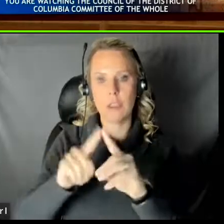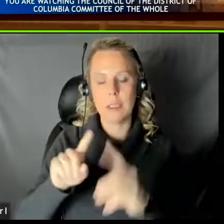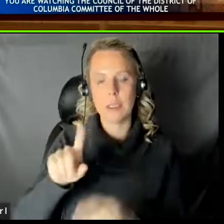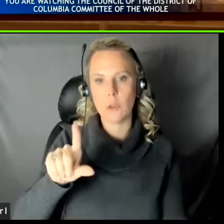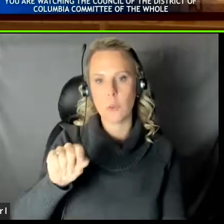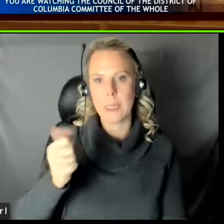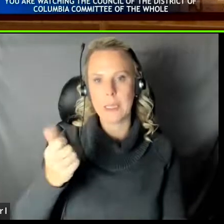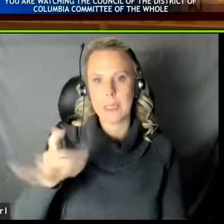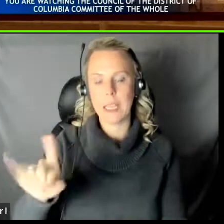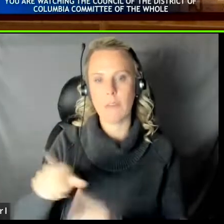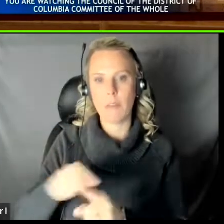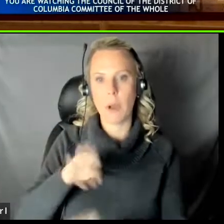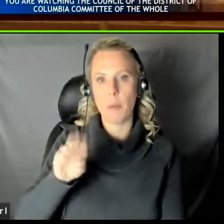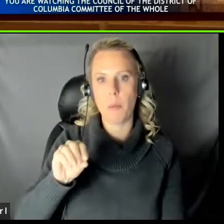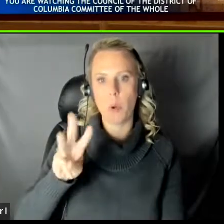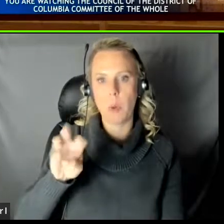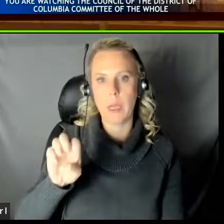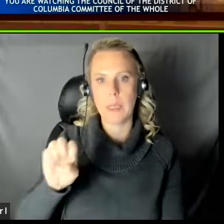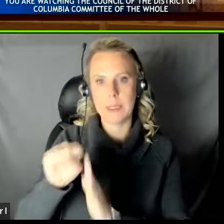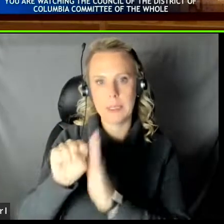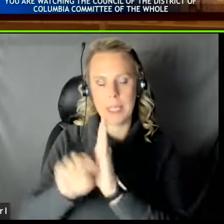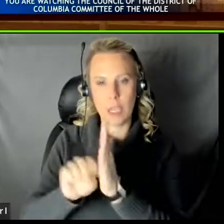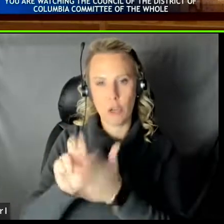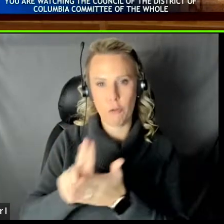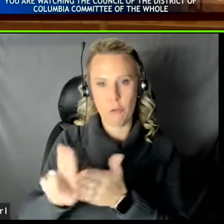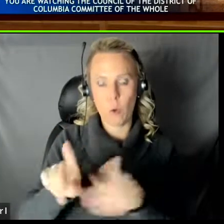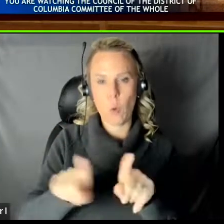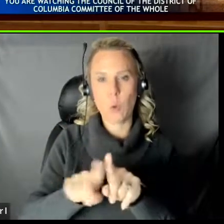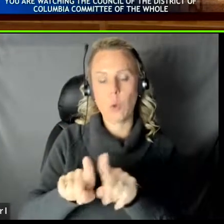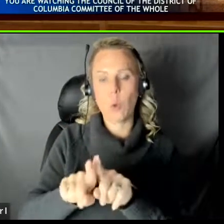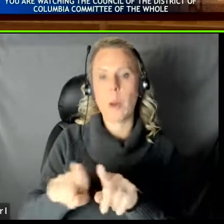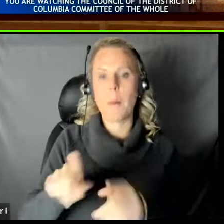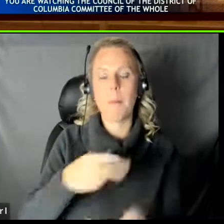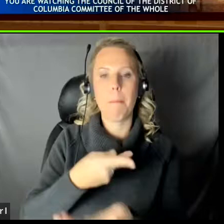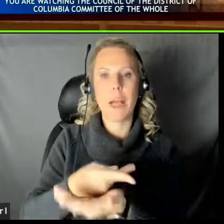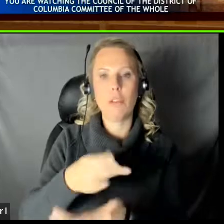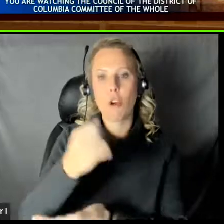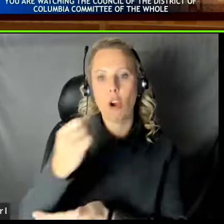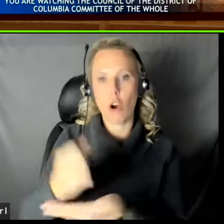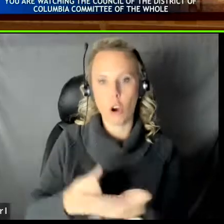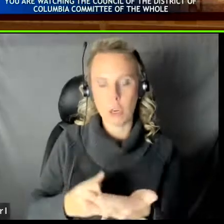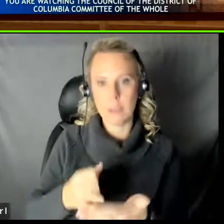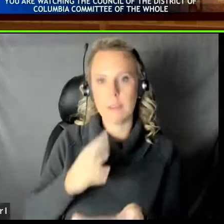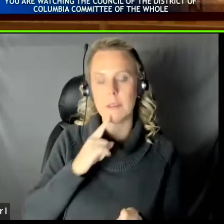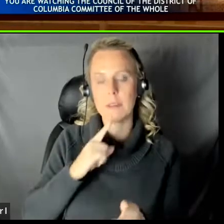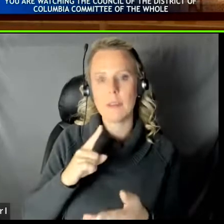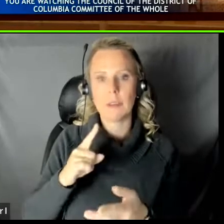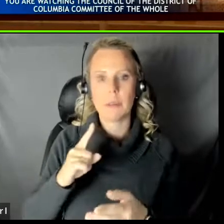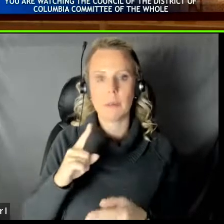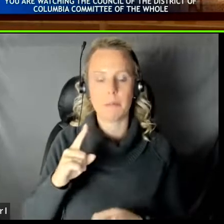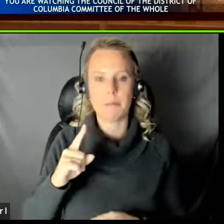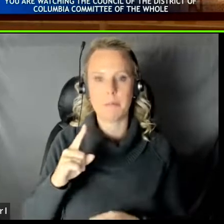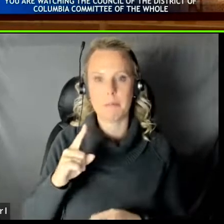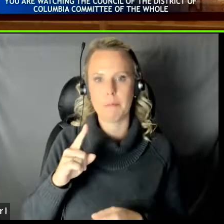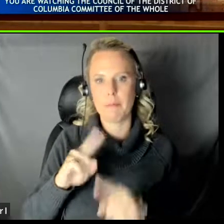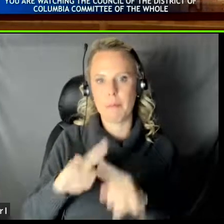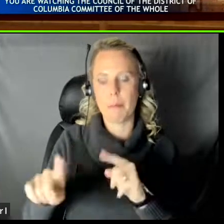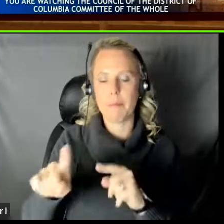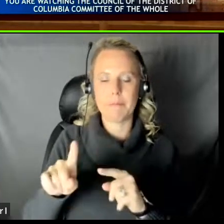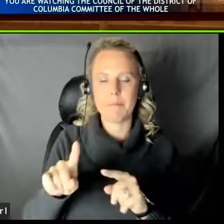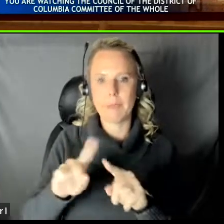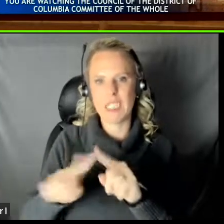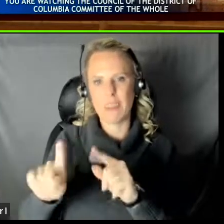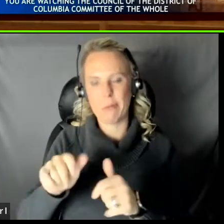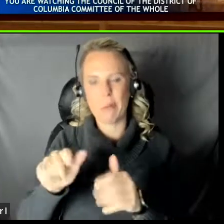University. She also has a Master of Arts in Special Education from Trinity University and a Bachelor of Arts in Political Science from Florida